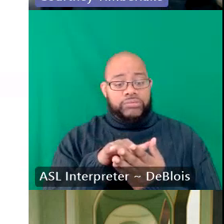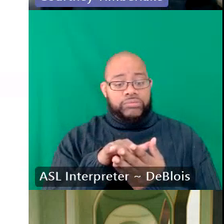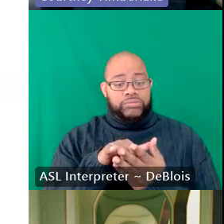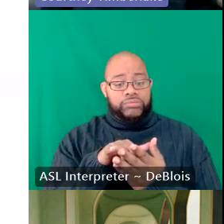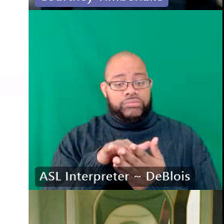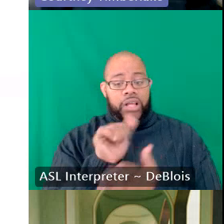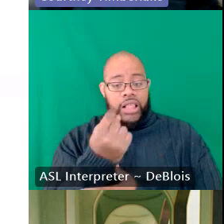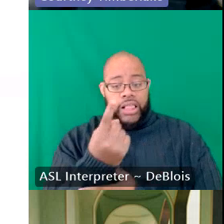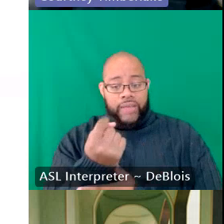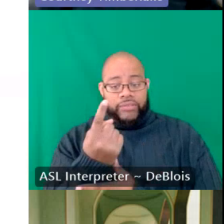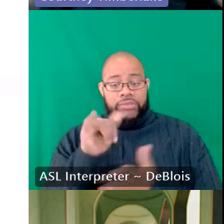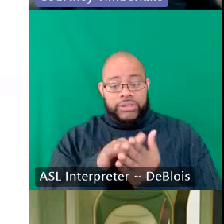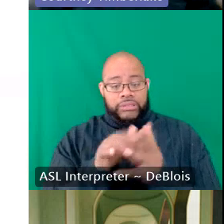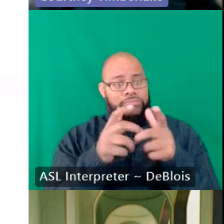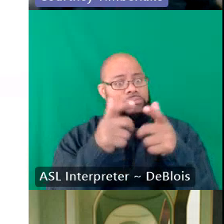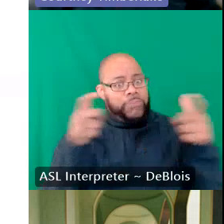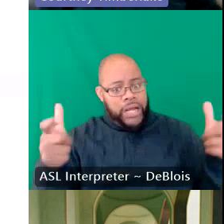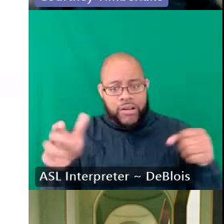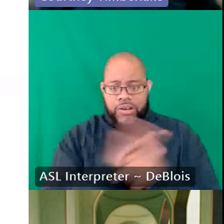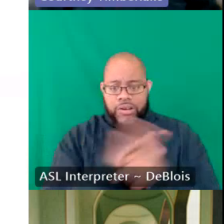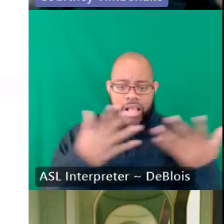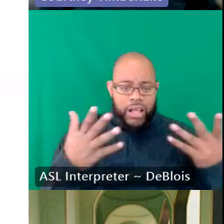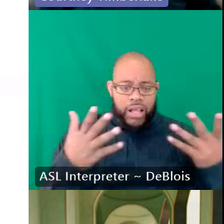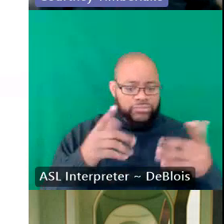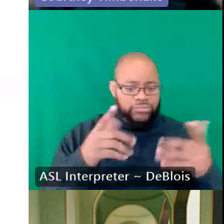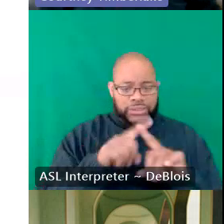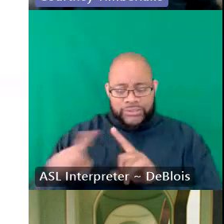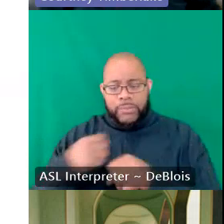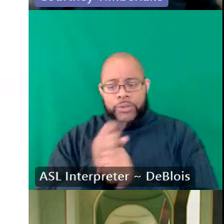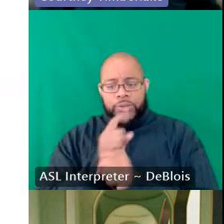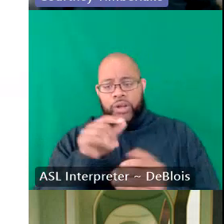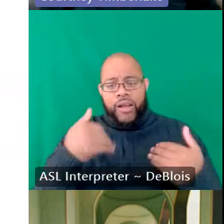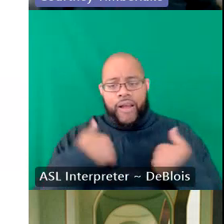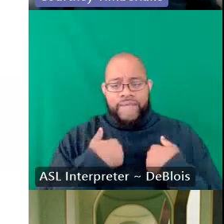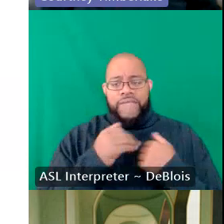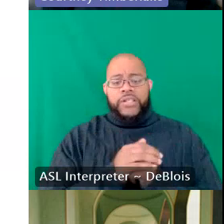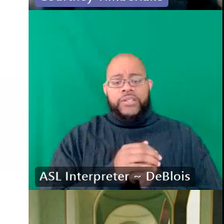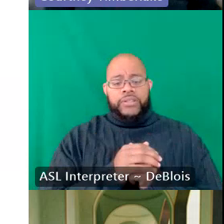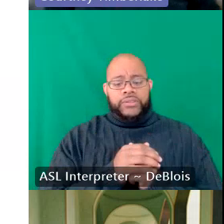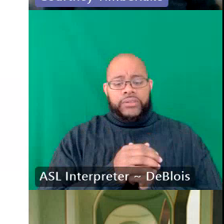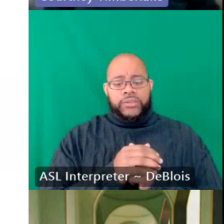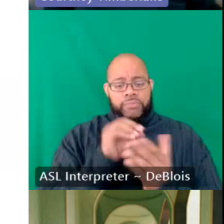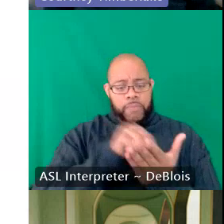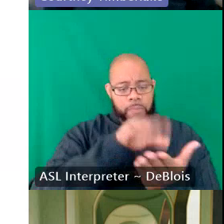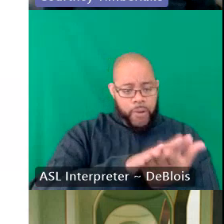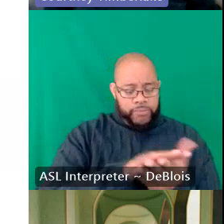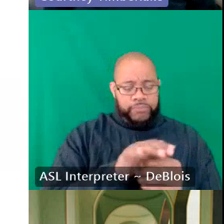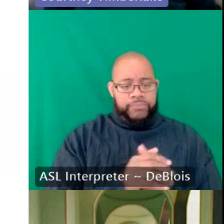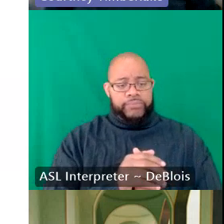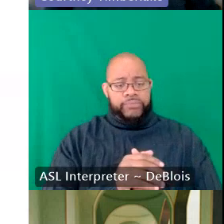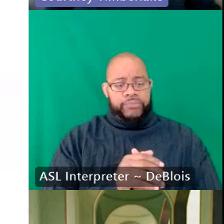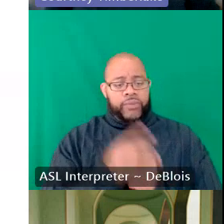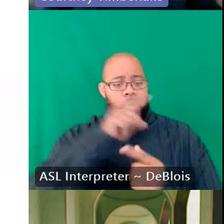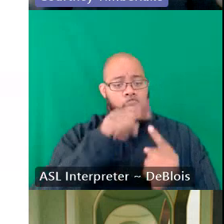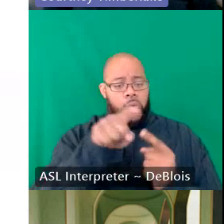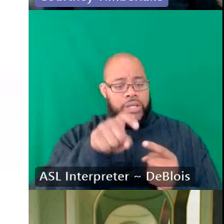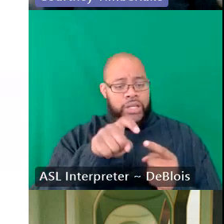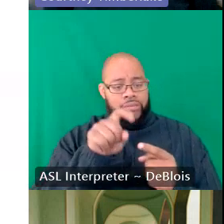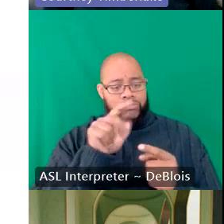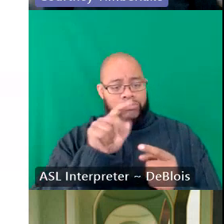is again massive and covers lots of ground. So make sure that you have that bookmarked for when you need to look something